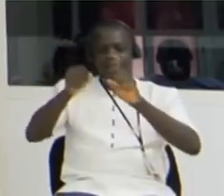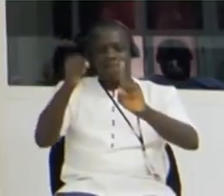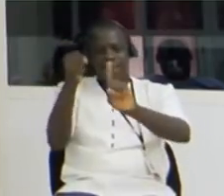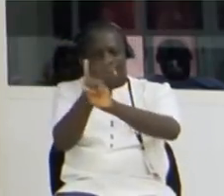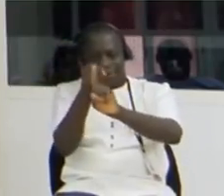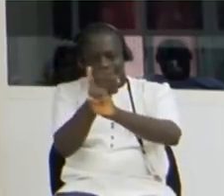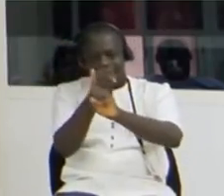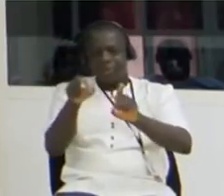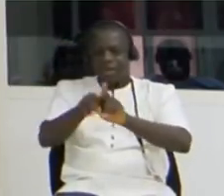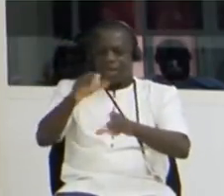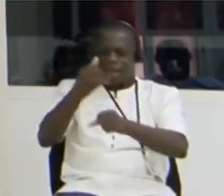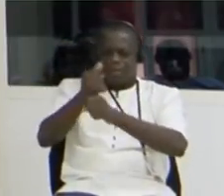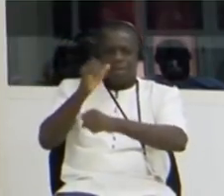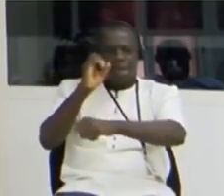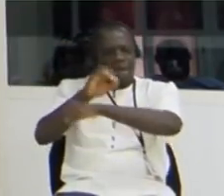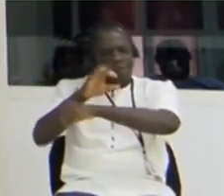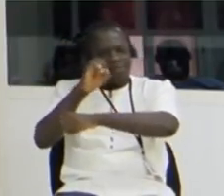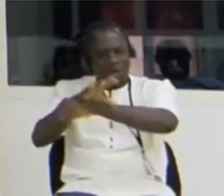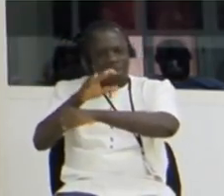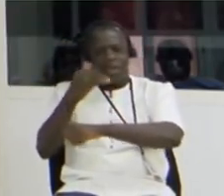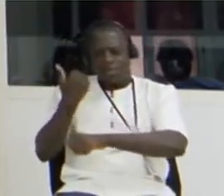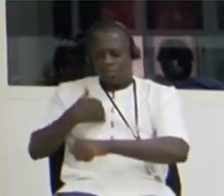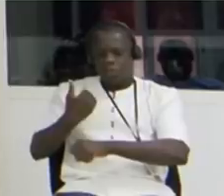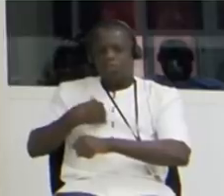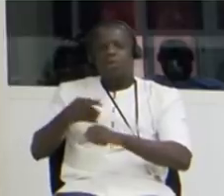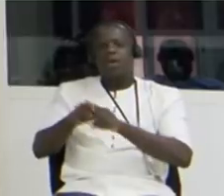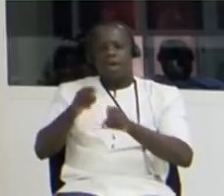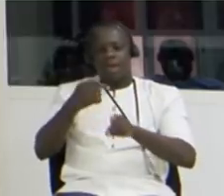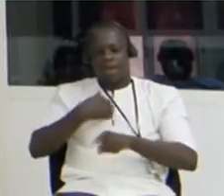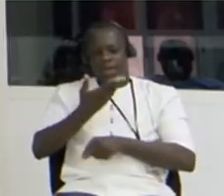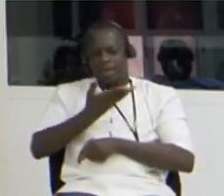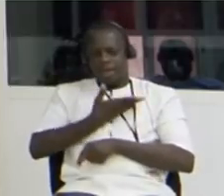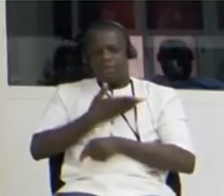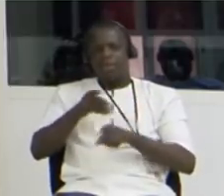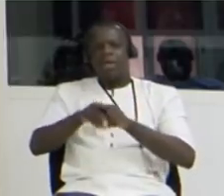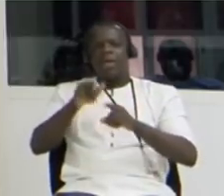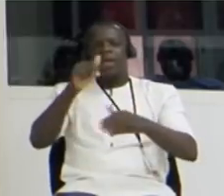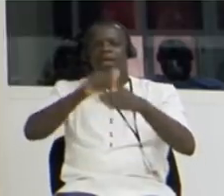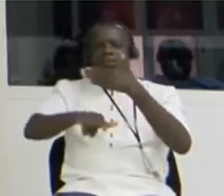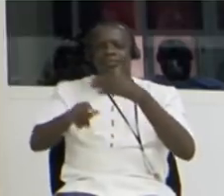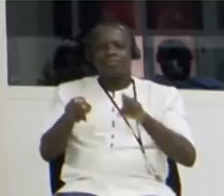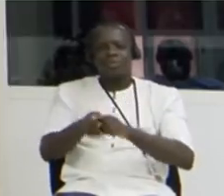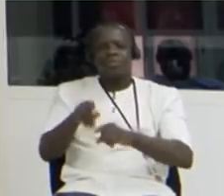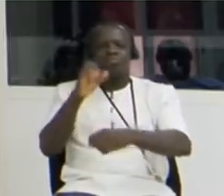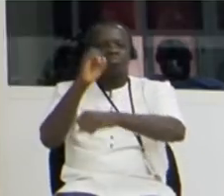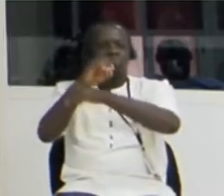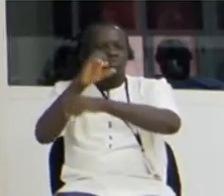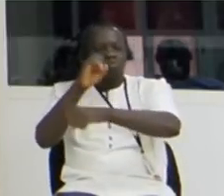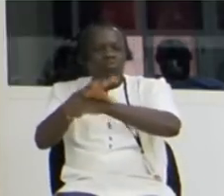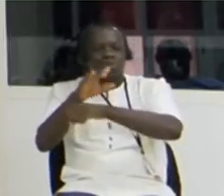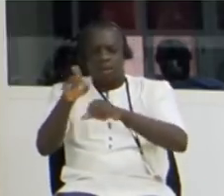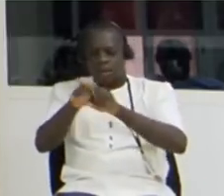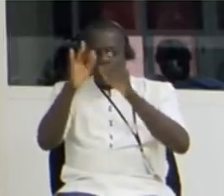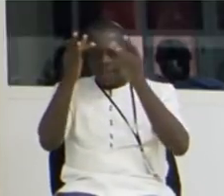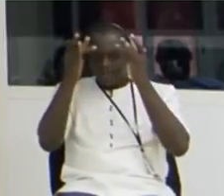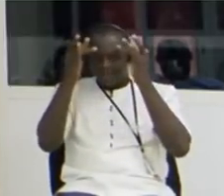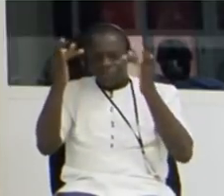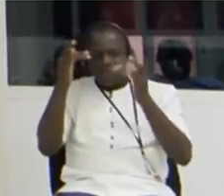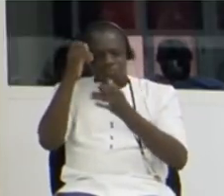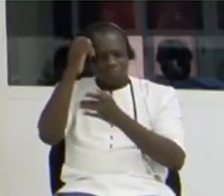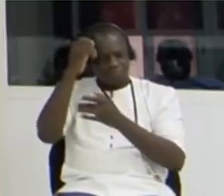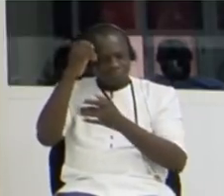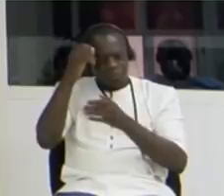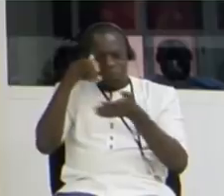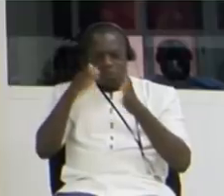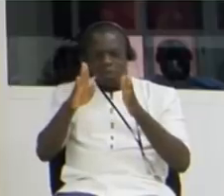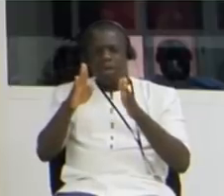counseling, postgraduate. I also have a postgraduate certificate in counseling, psychology, and psychotherapy. I also